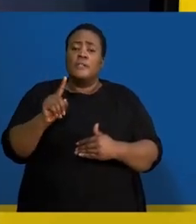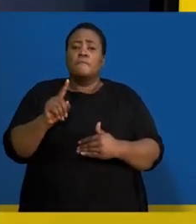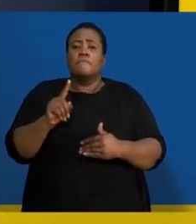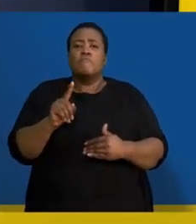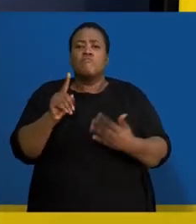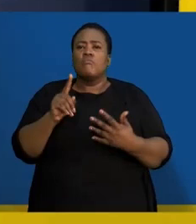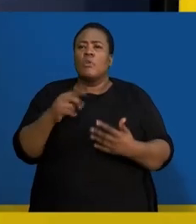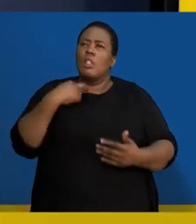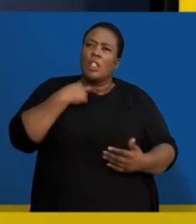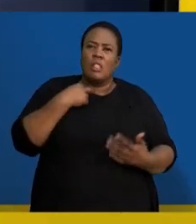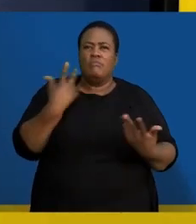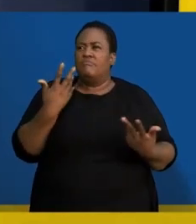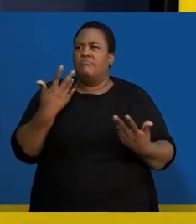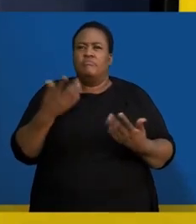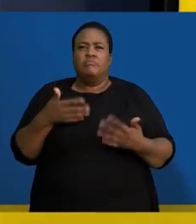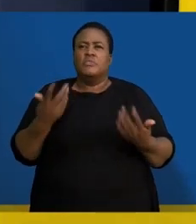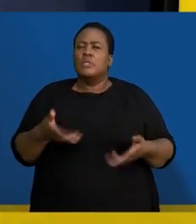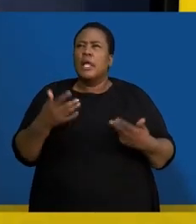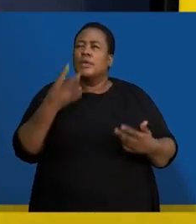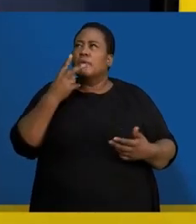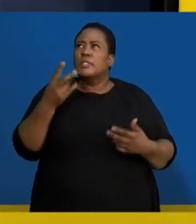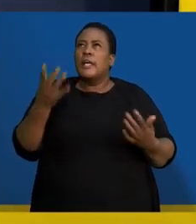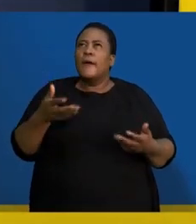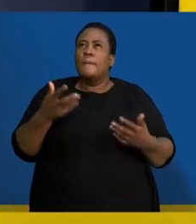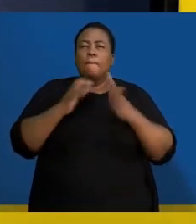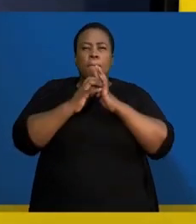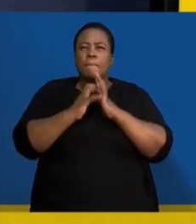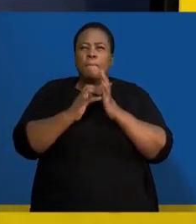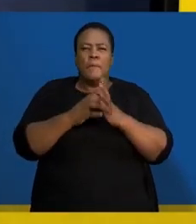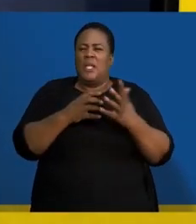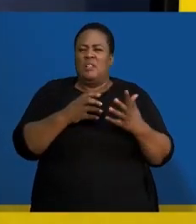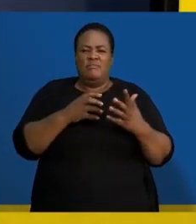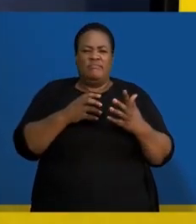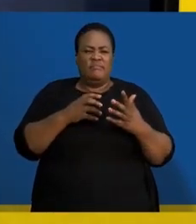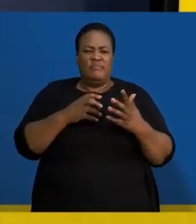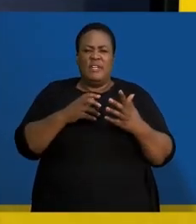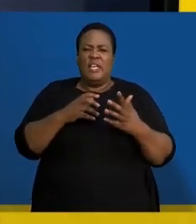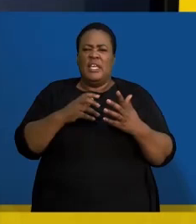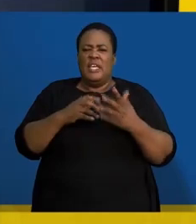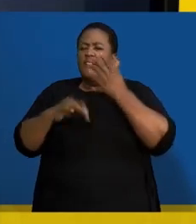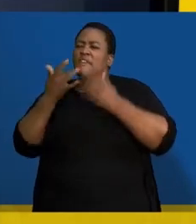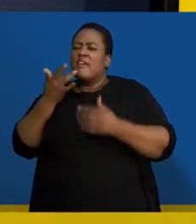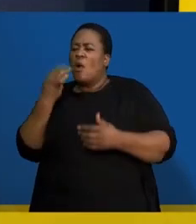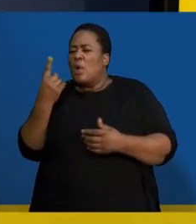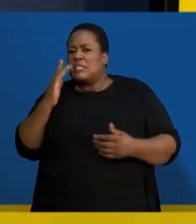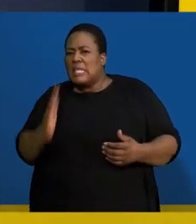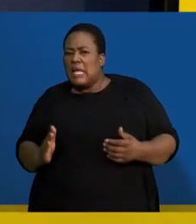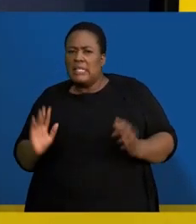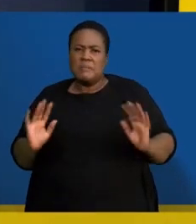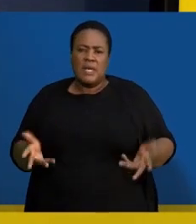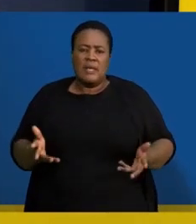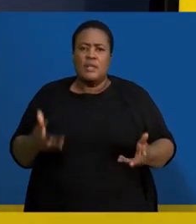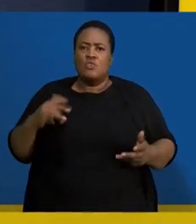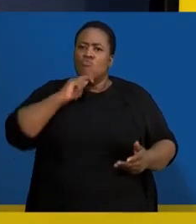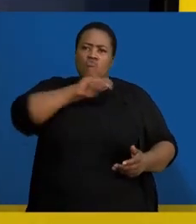source, the limitations. Like you'll be looking at things like the source is biased or one-sided, therefore it cannot be